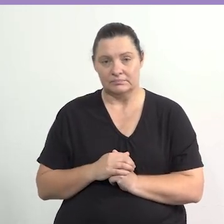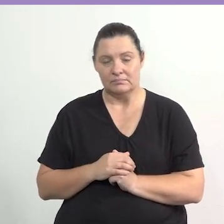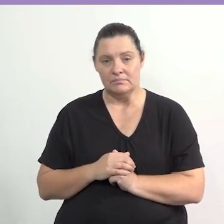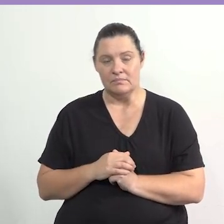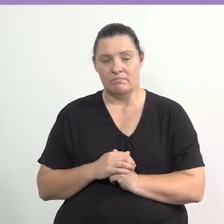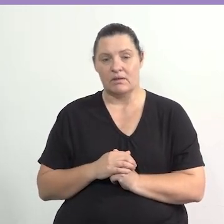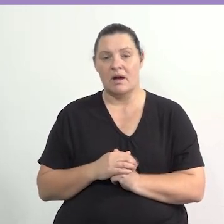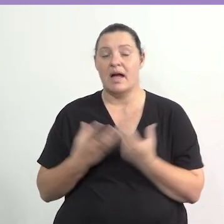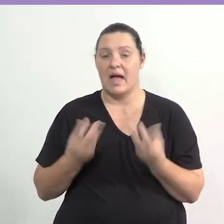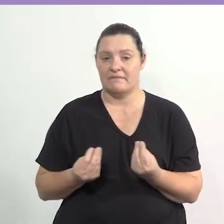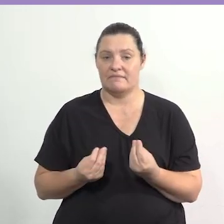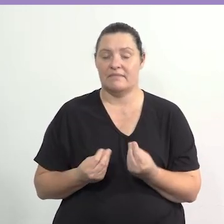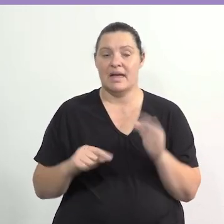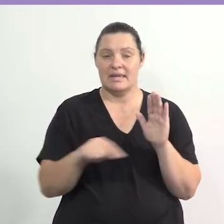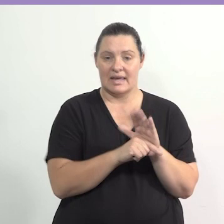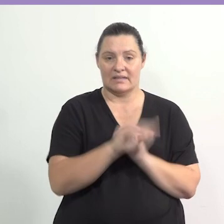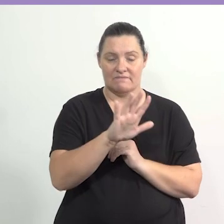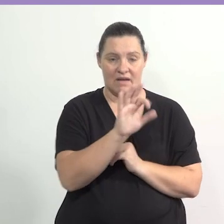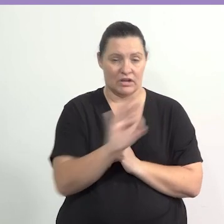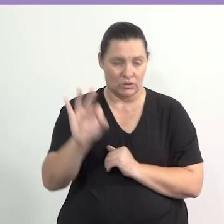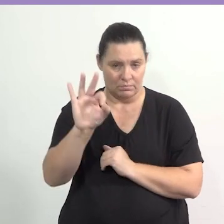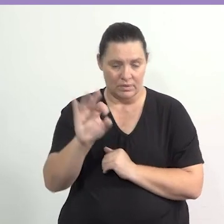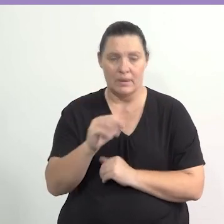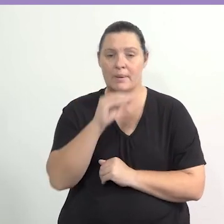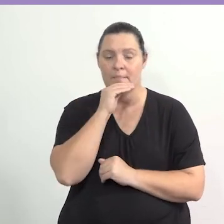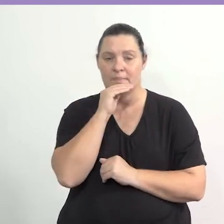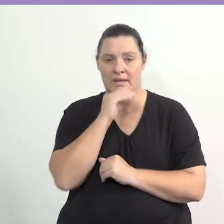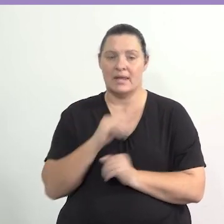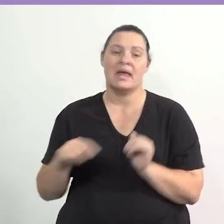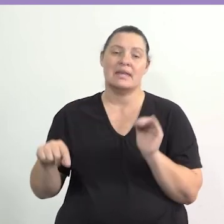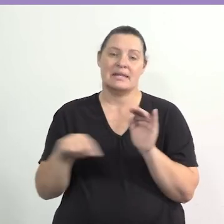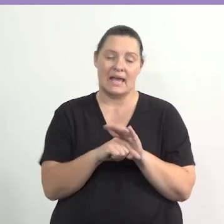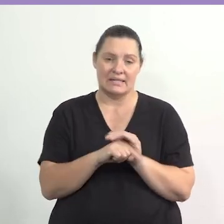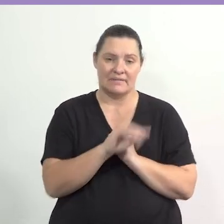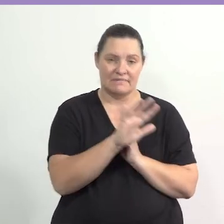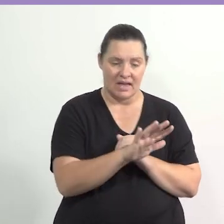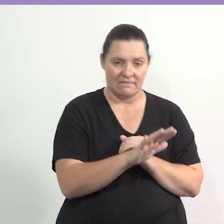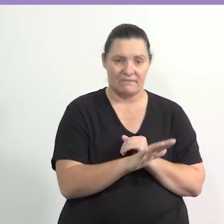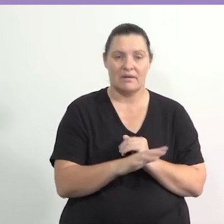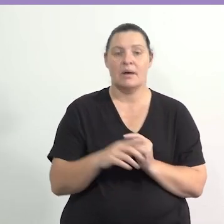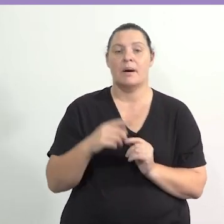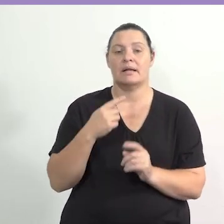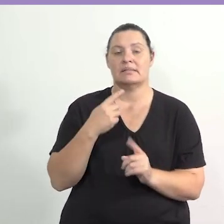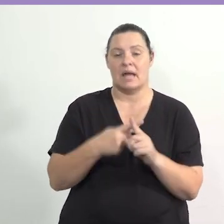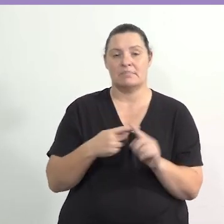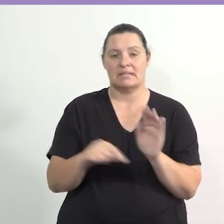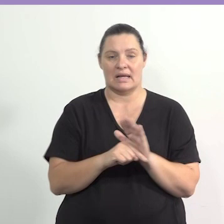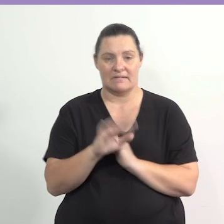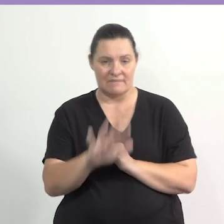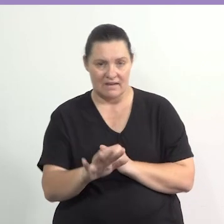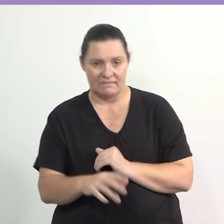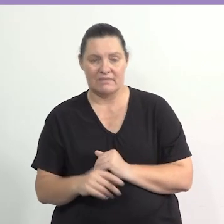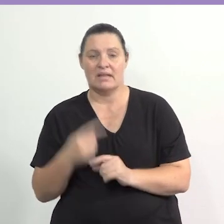125. What about if I have negative 5 cubed? That is going to be negative 5 multiplied by negative